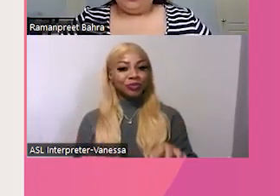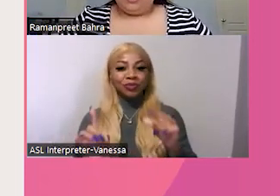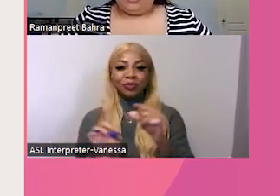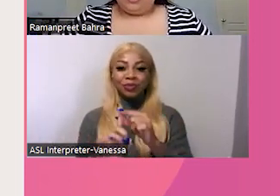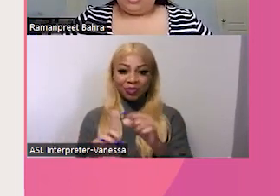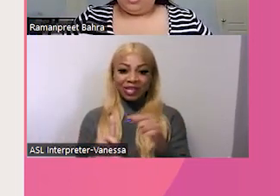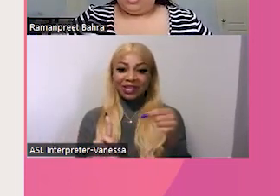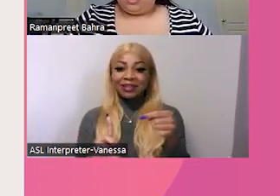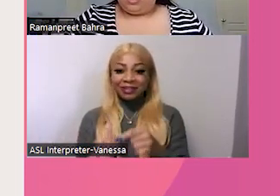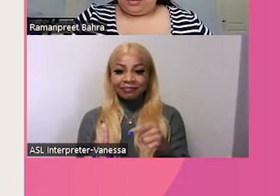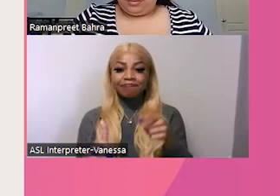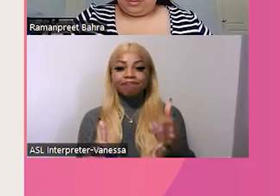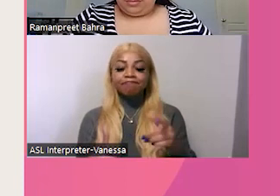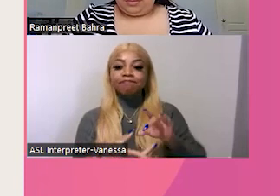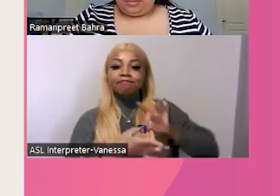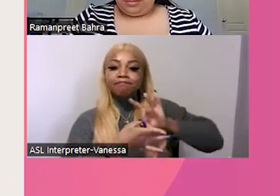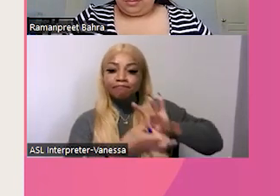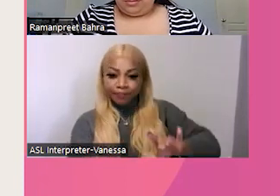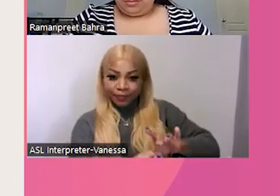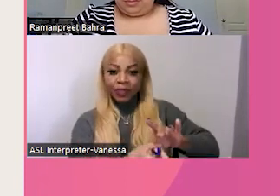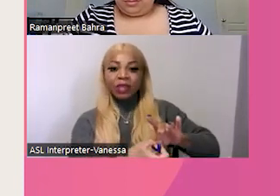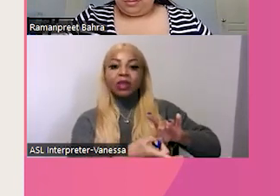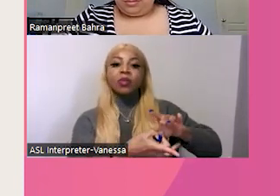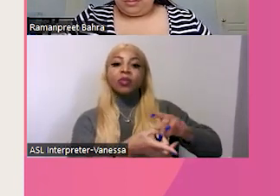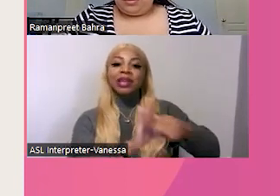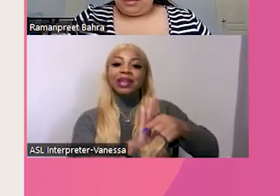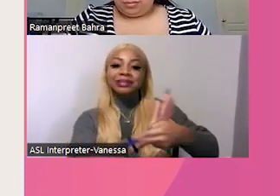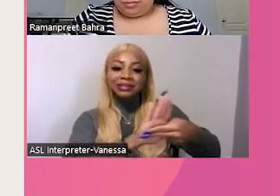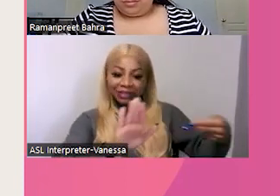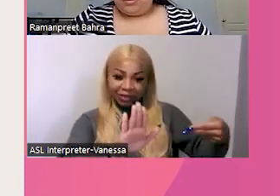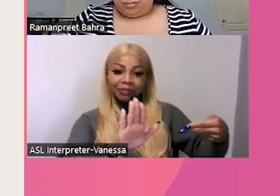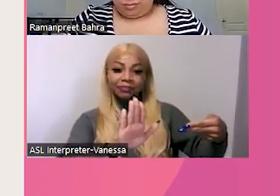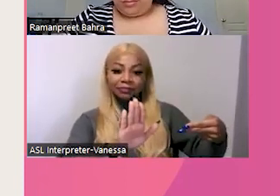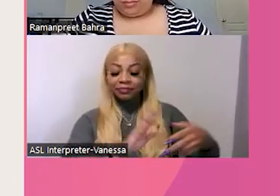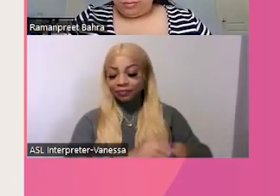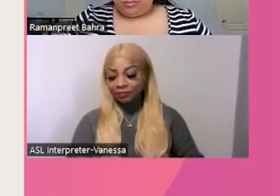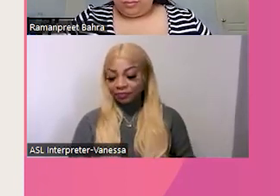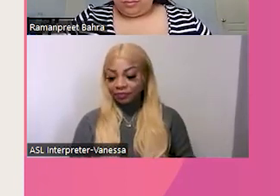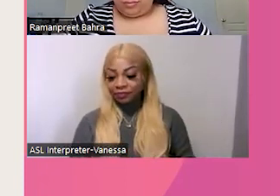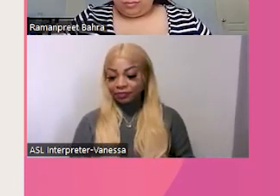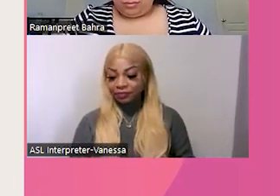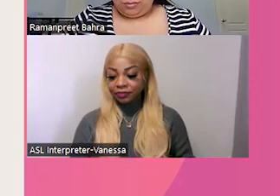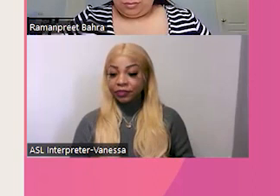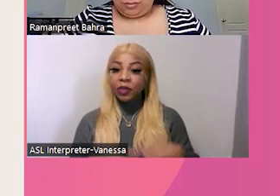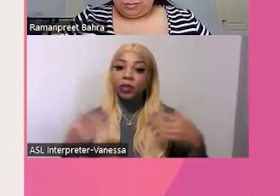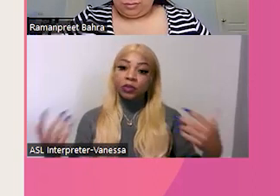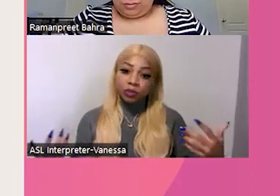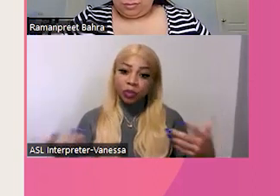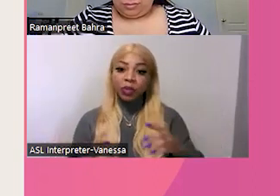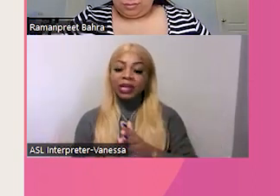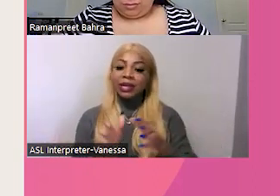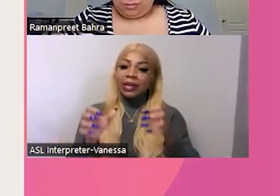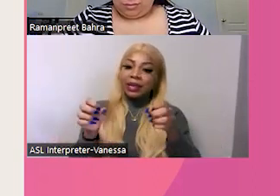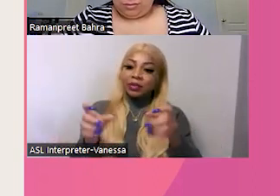has come to be associated with stigma, with stereotype, and with negativity. So as scholars and